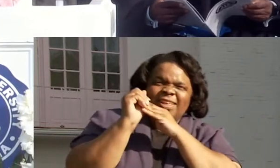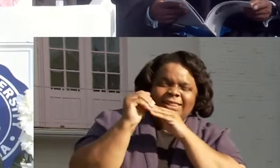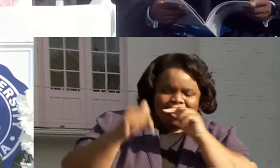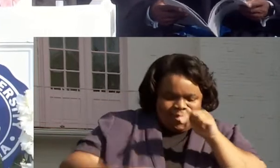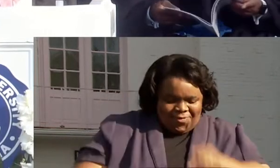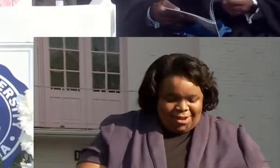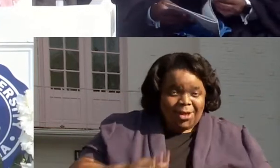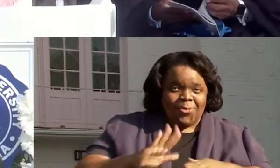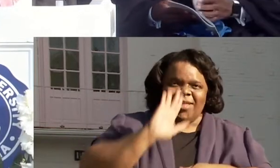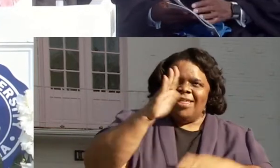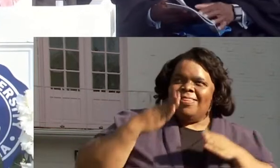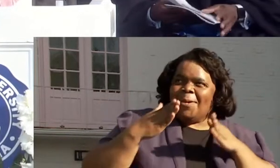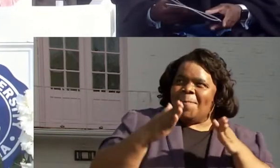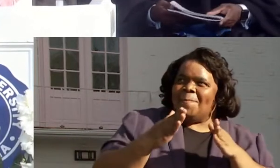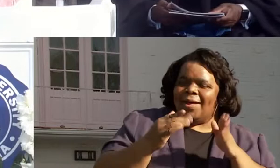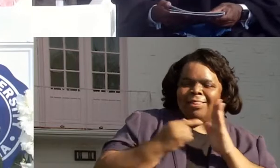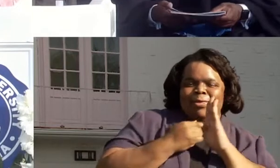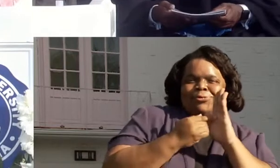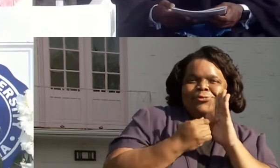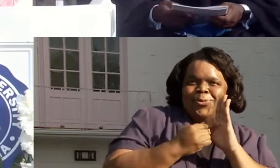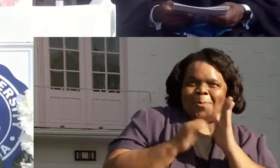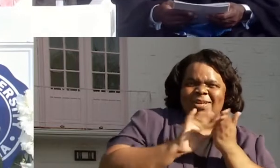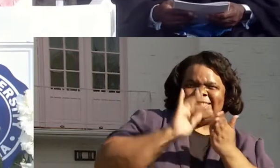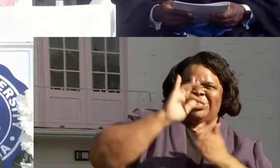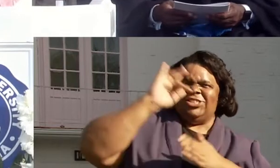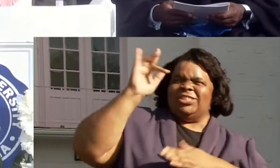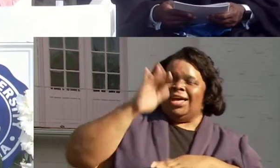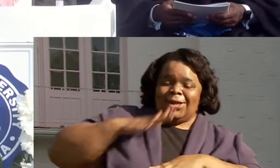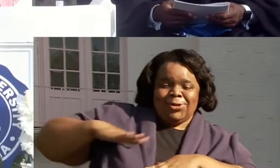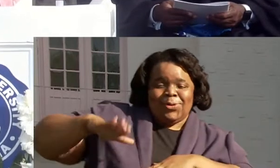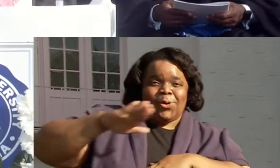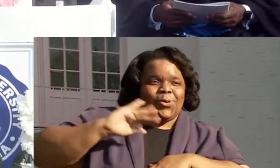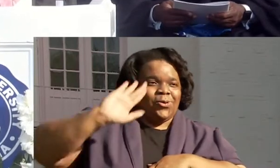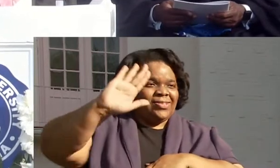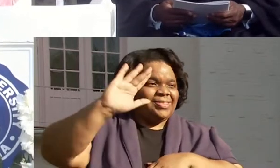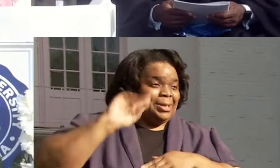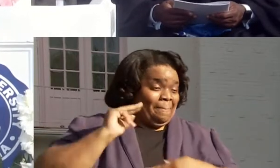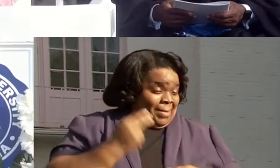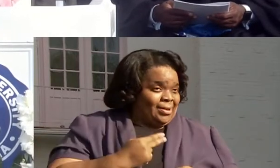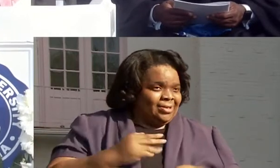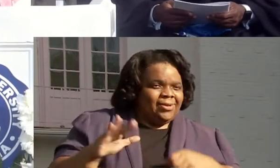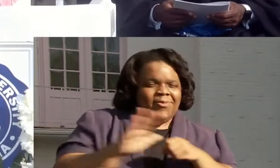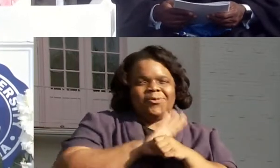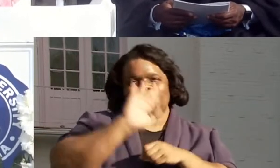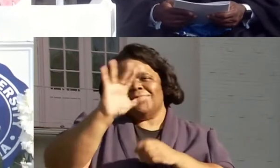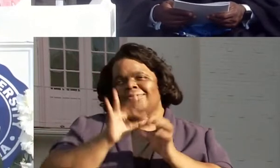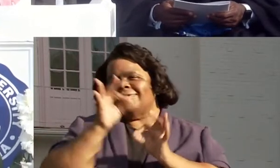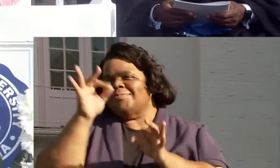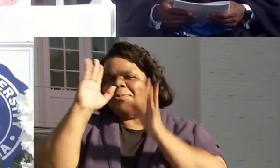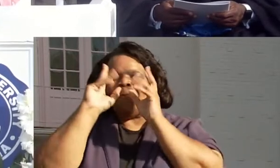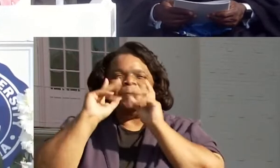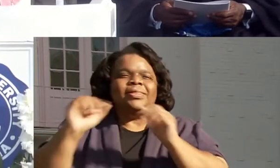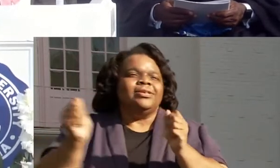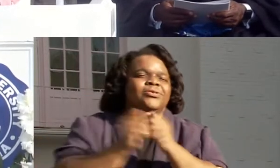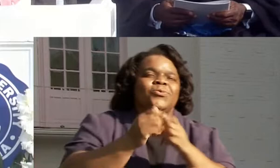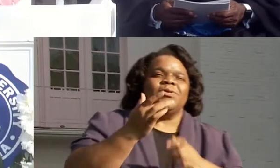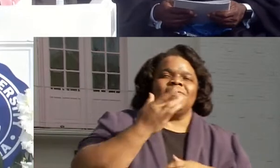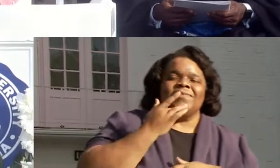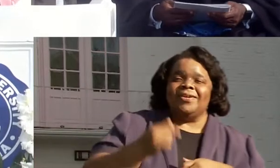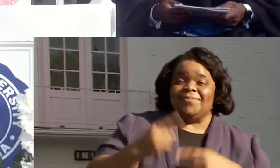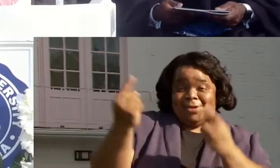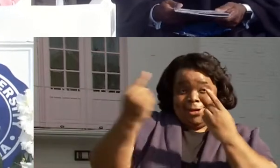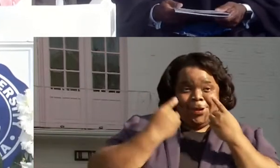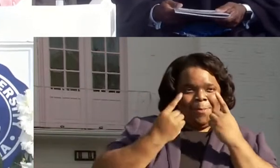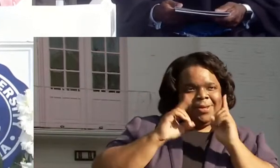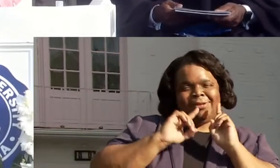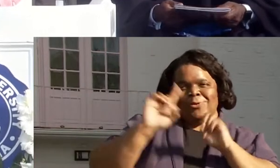light to their path. Shine over them and us. Fill them with your spirit. Bless them with your favor coming in